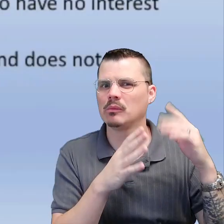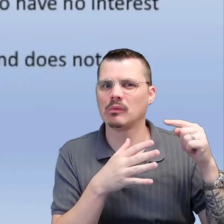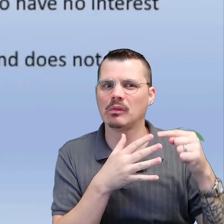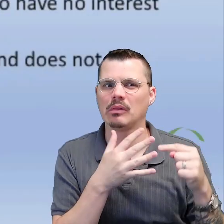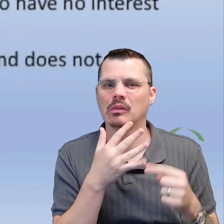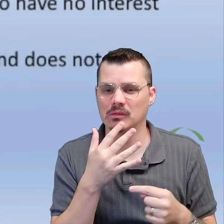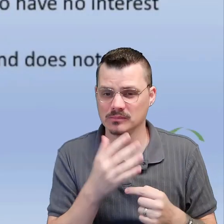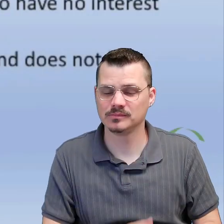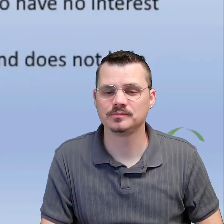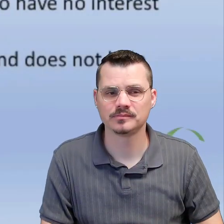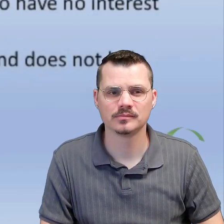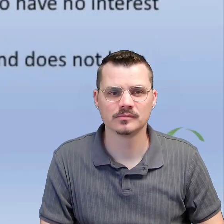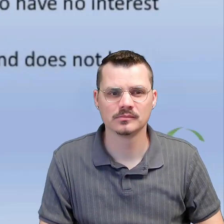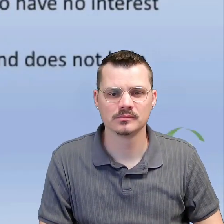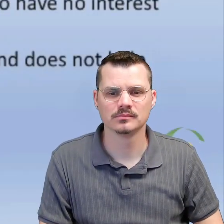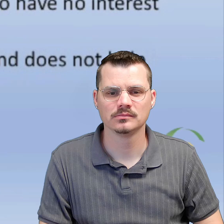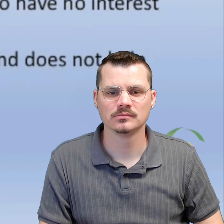did.